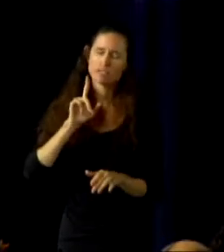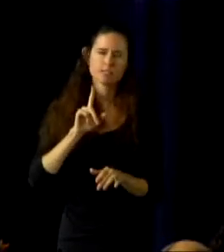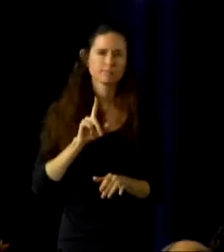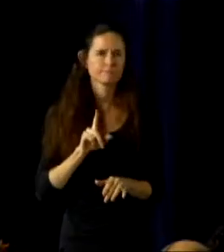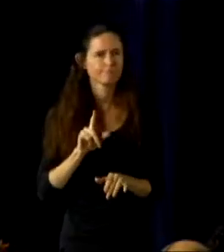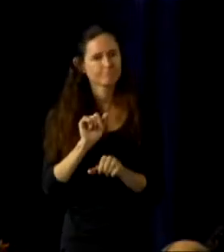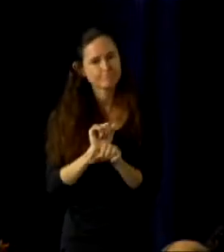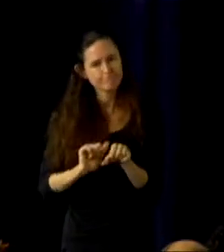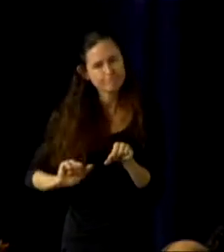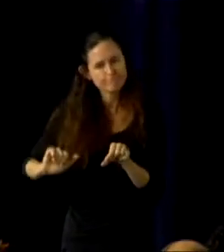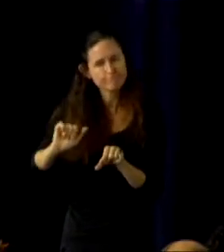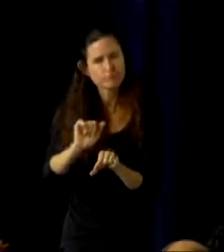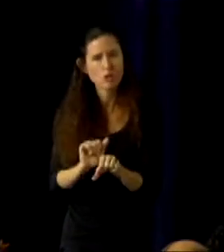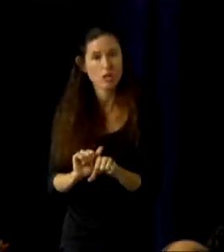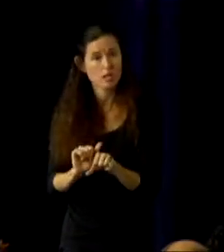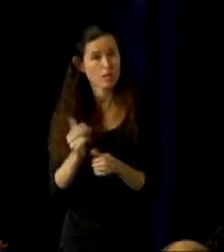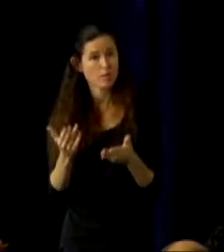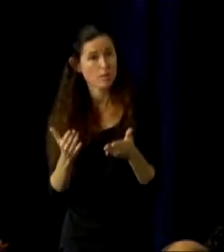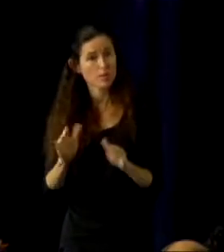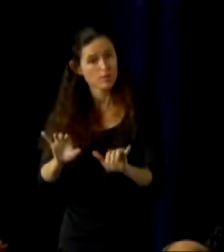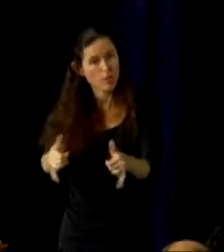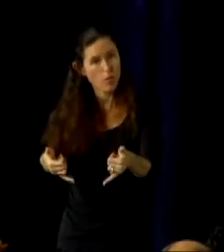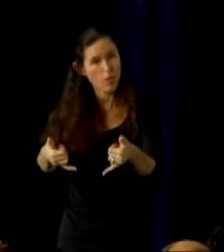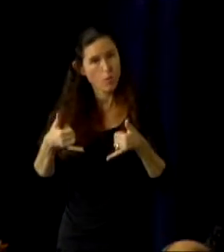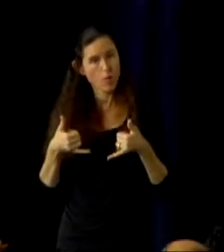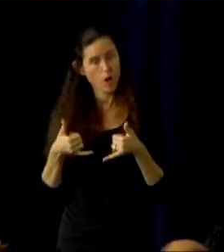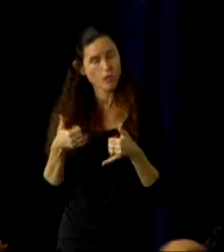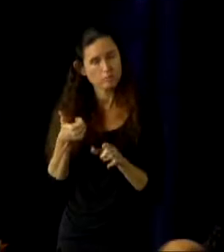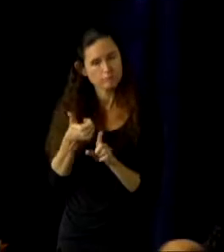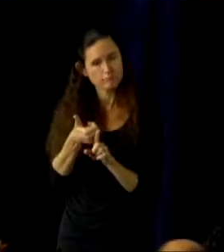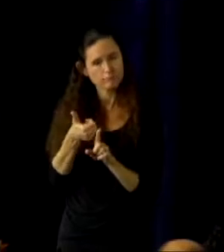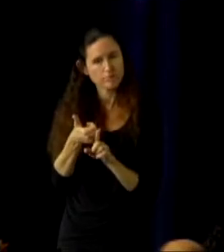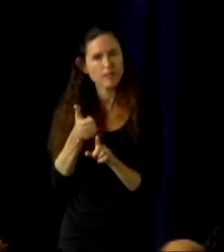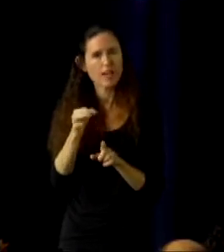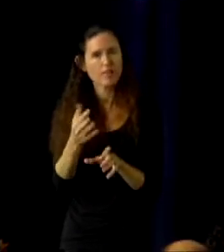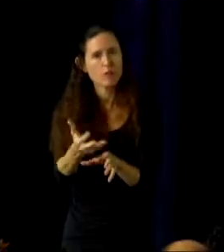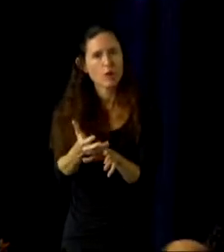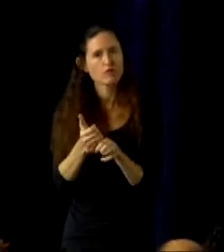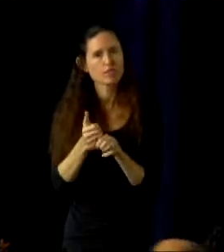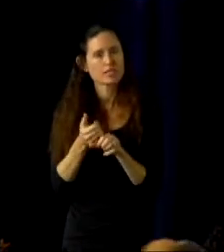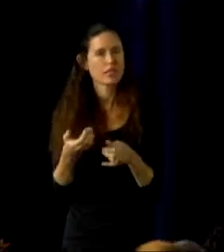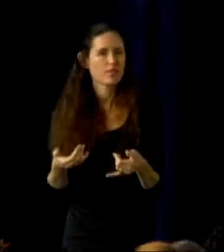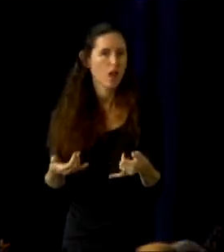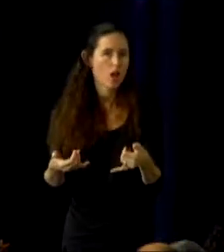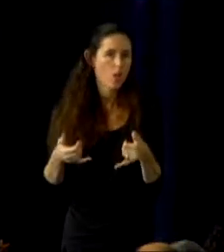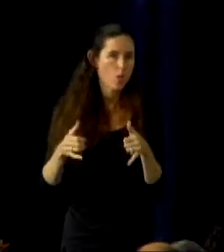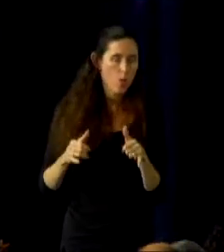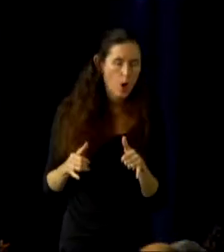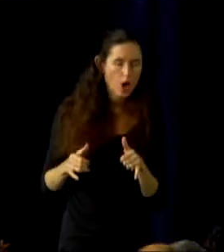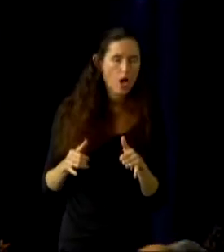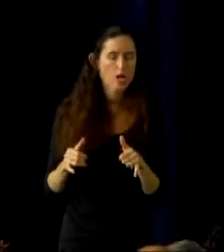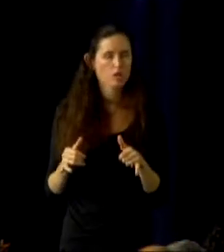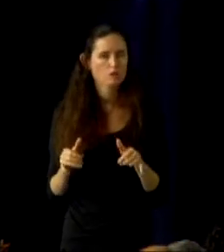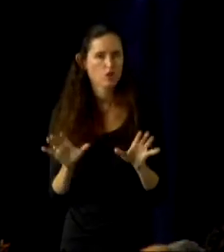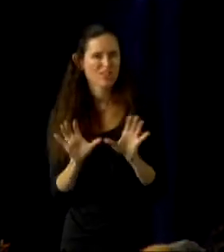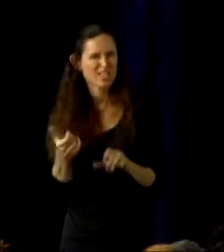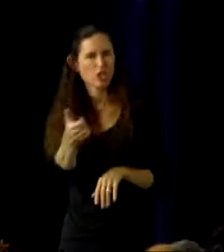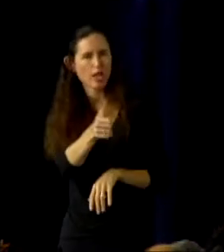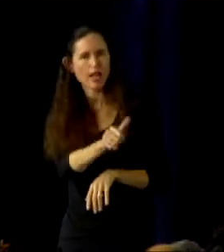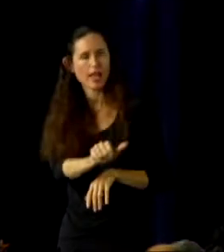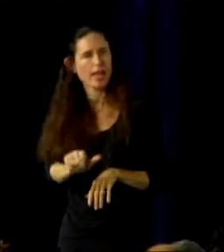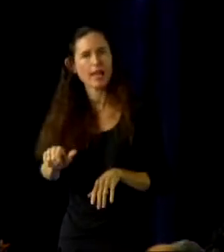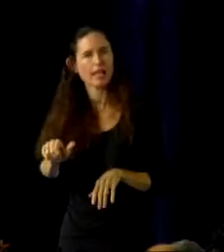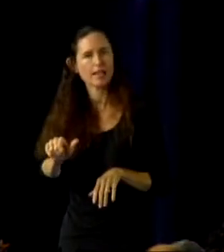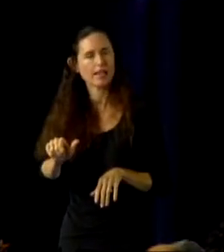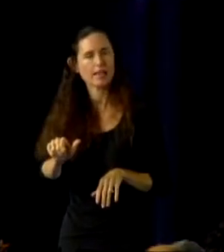beyond, who have received some awards in your own particular area. So if you have received an award or a credential, any acknowledgement that